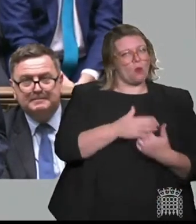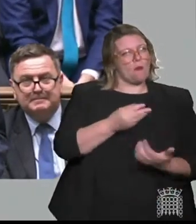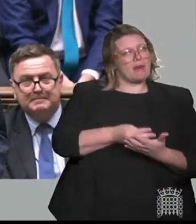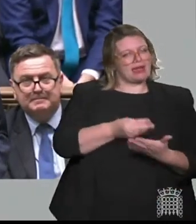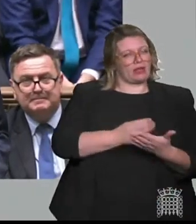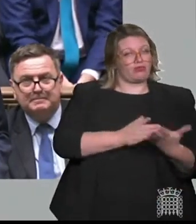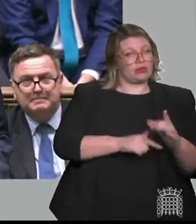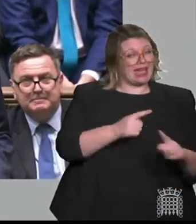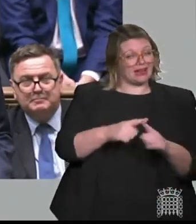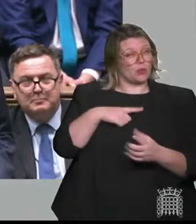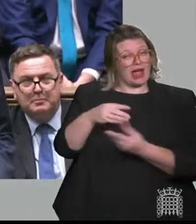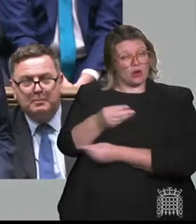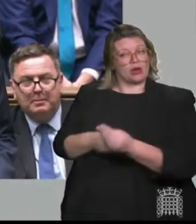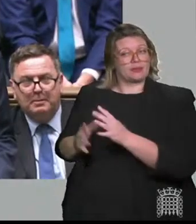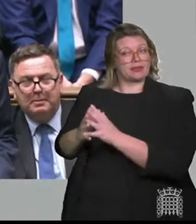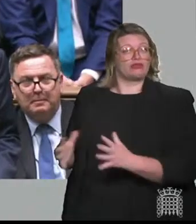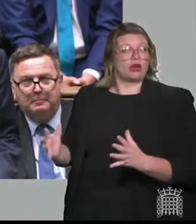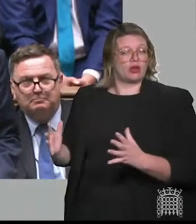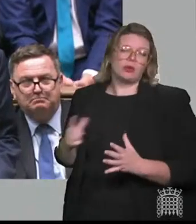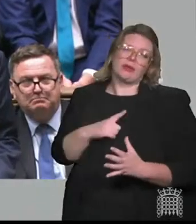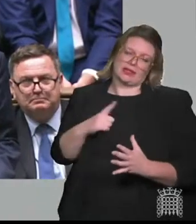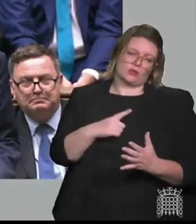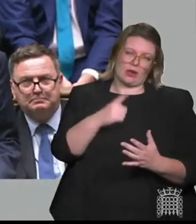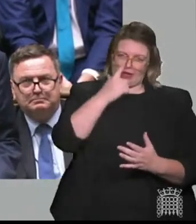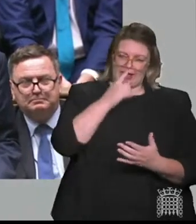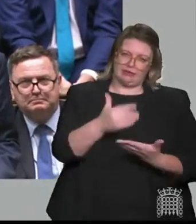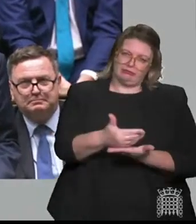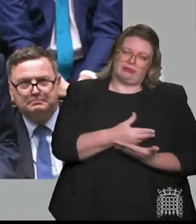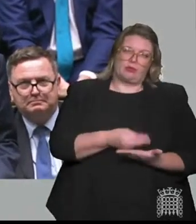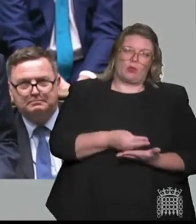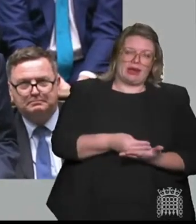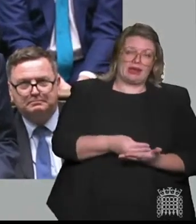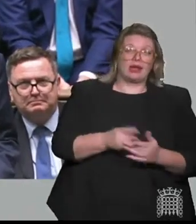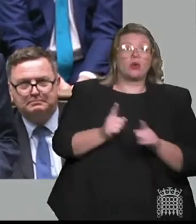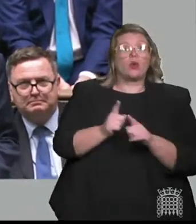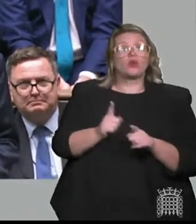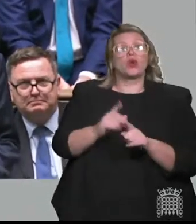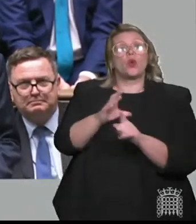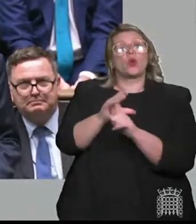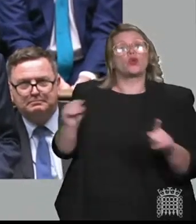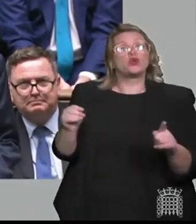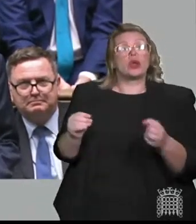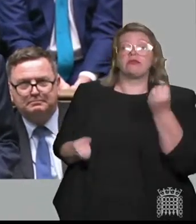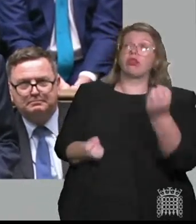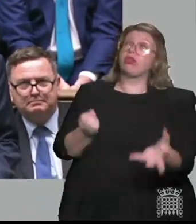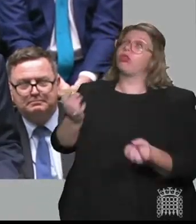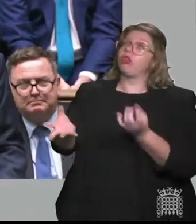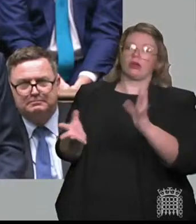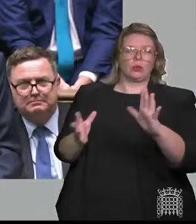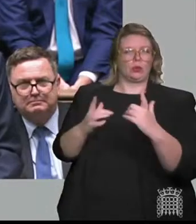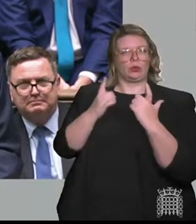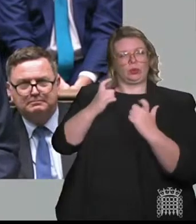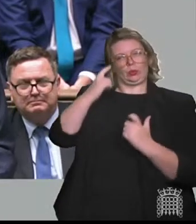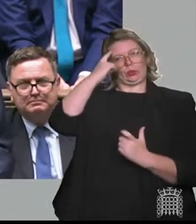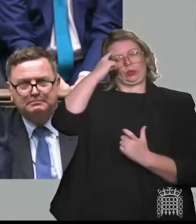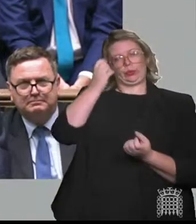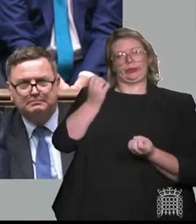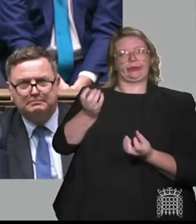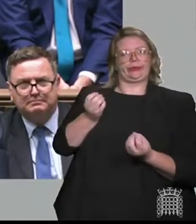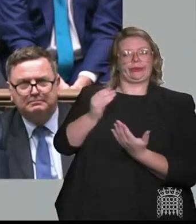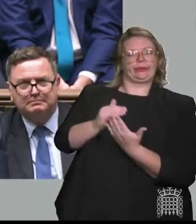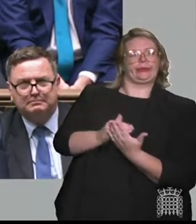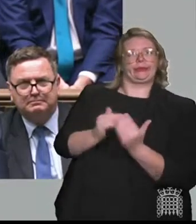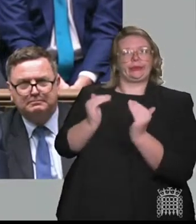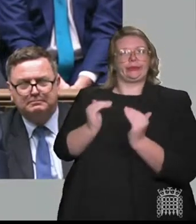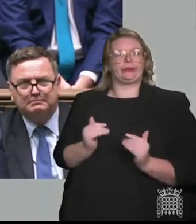from a stronger economy, but we also maintain a disciplined approach to to public spending. As I set out in the spring